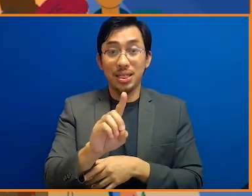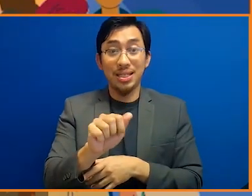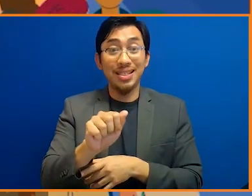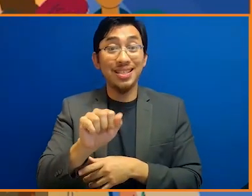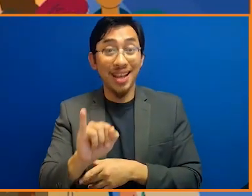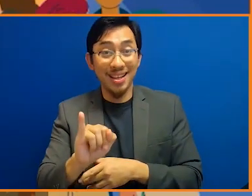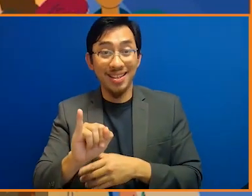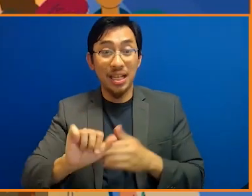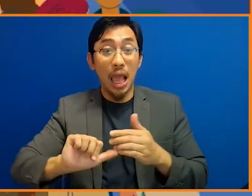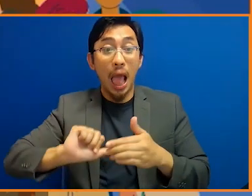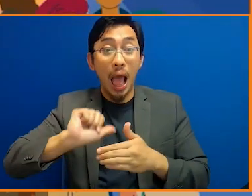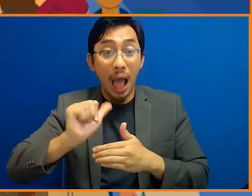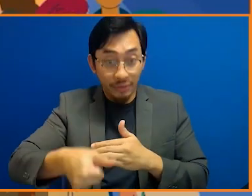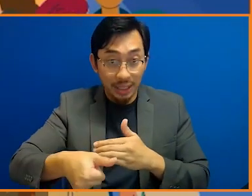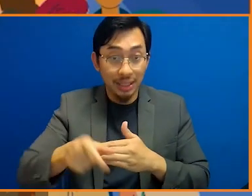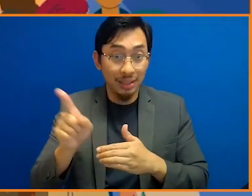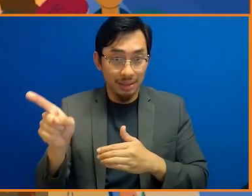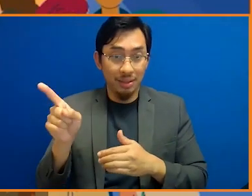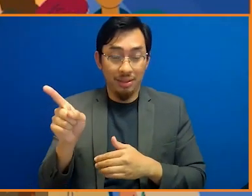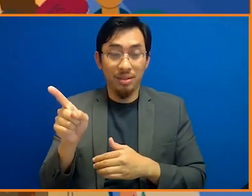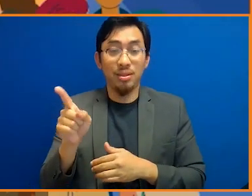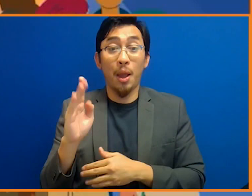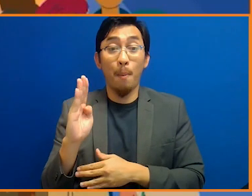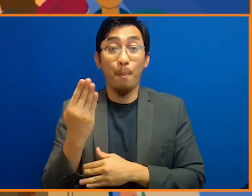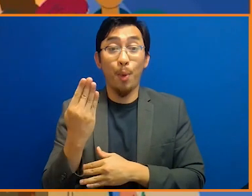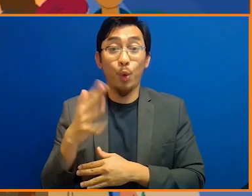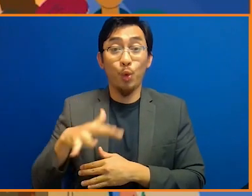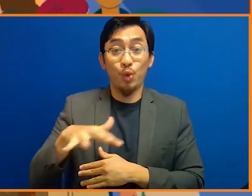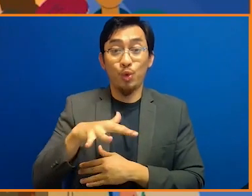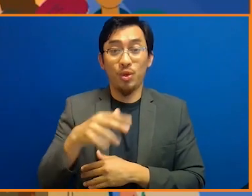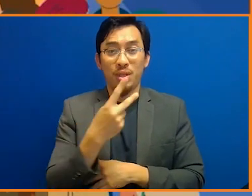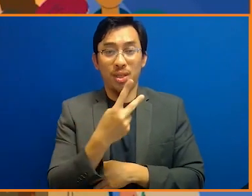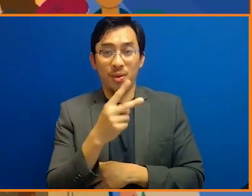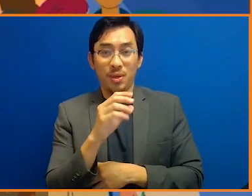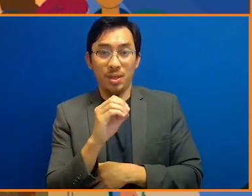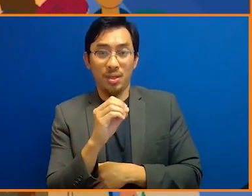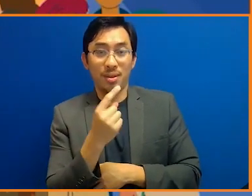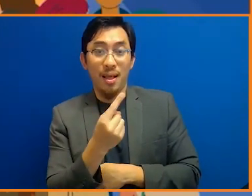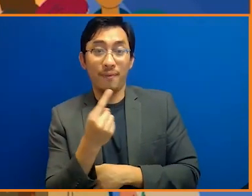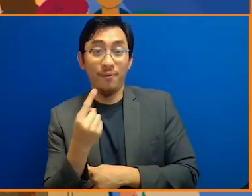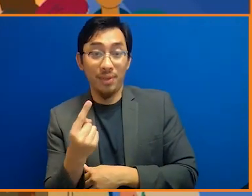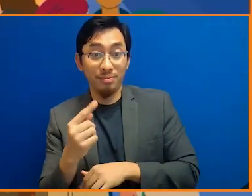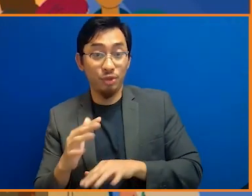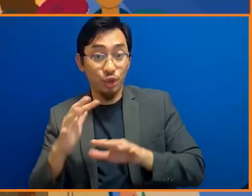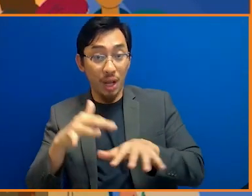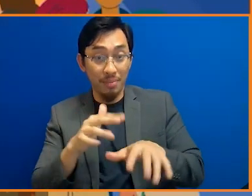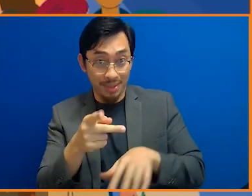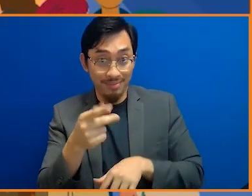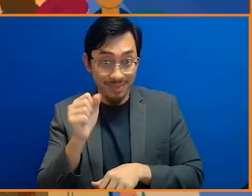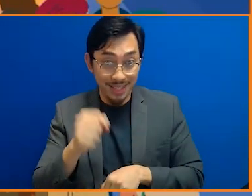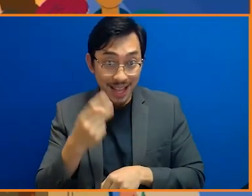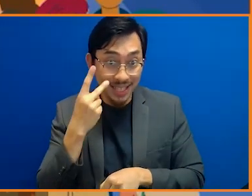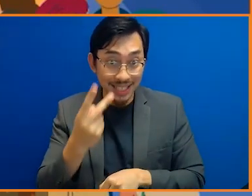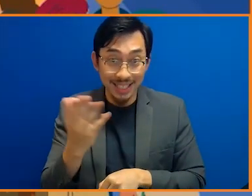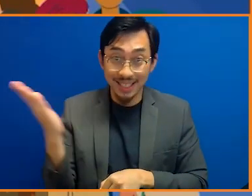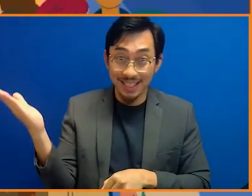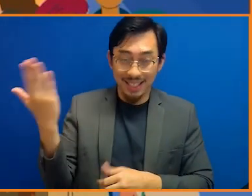1611 tsunami in Sendai, and the blue is the area of 2011 tsunami. So you can see